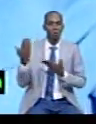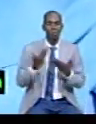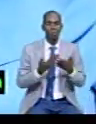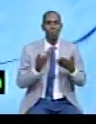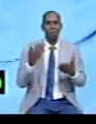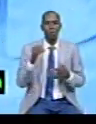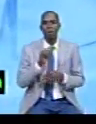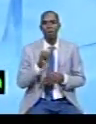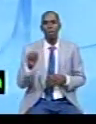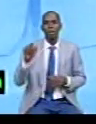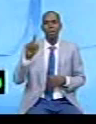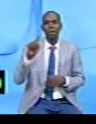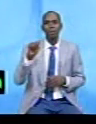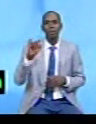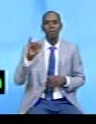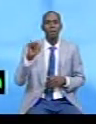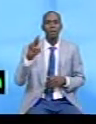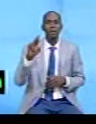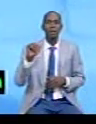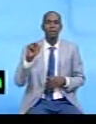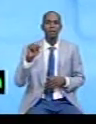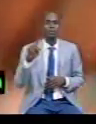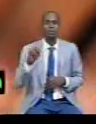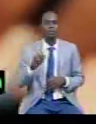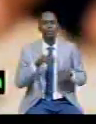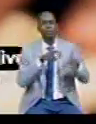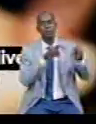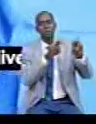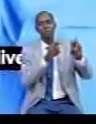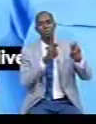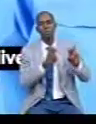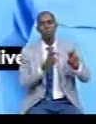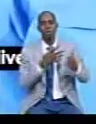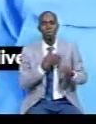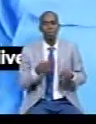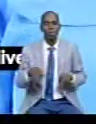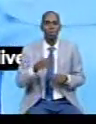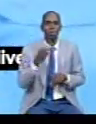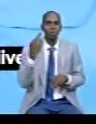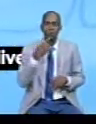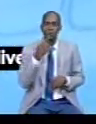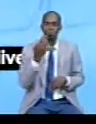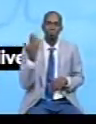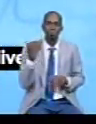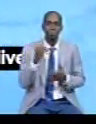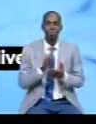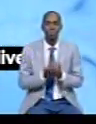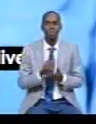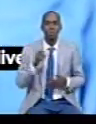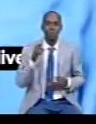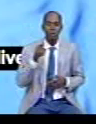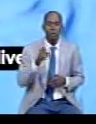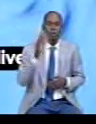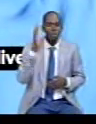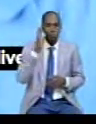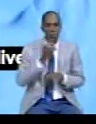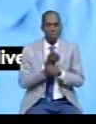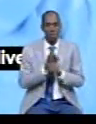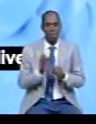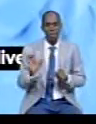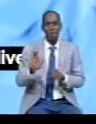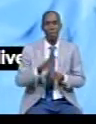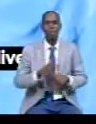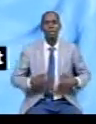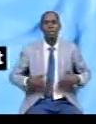once before a tyrant's throne, and they were told that he would